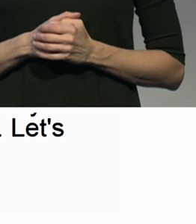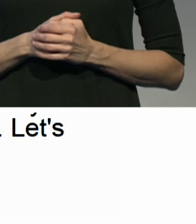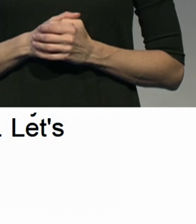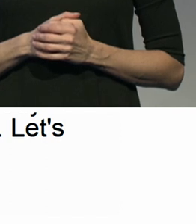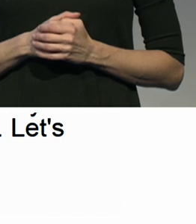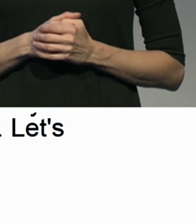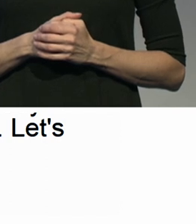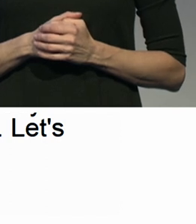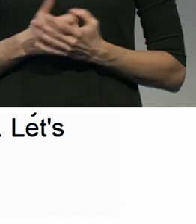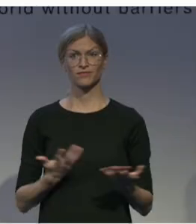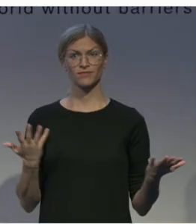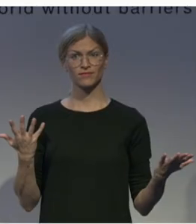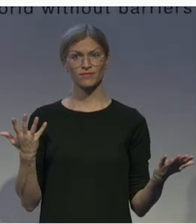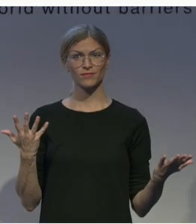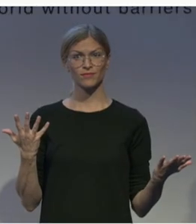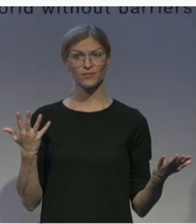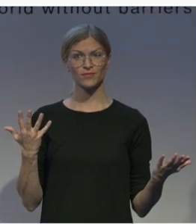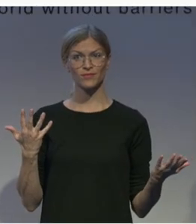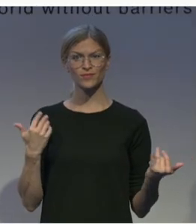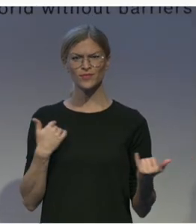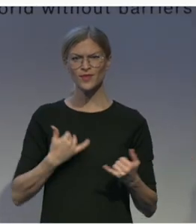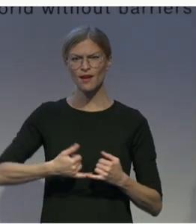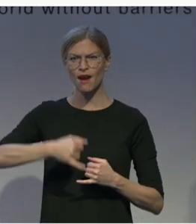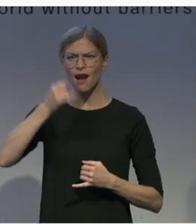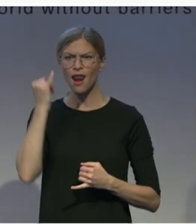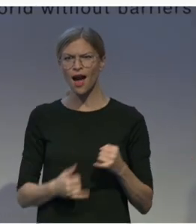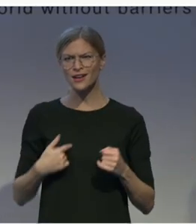So I'll ask you one more time. Who are you?